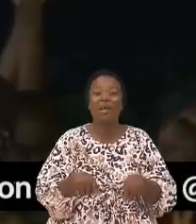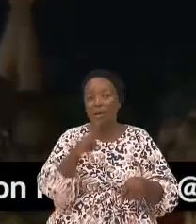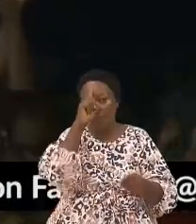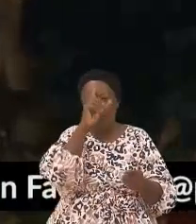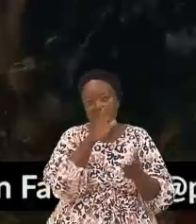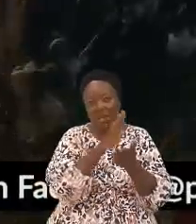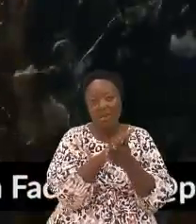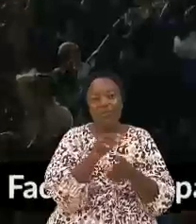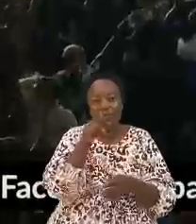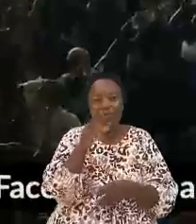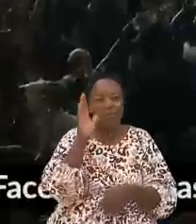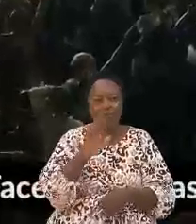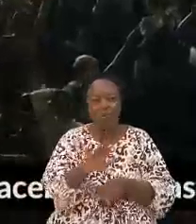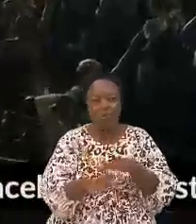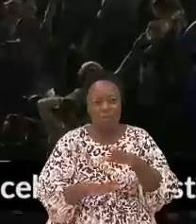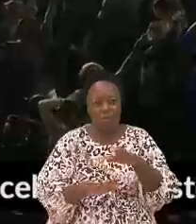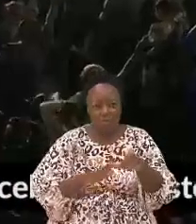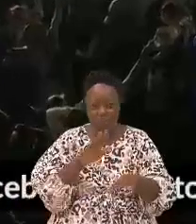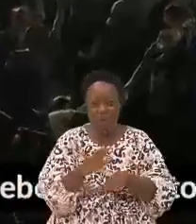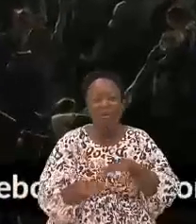You are paralyzed. Believe